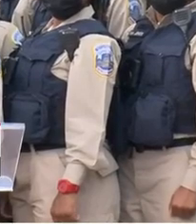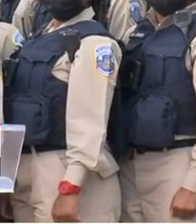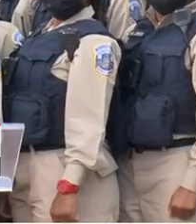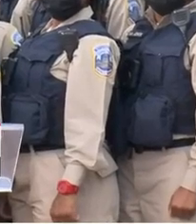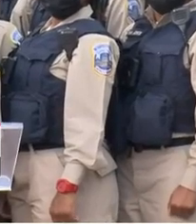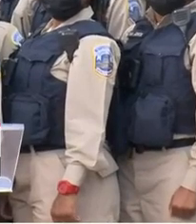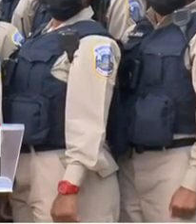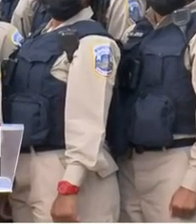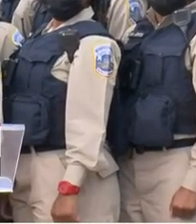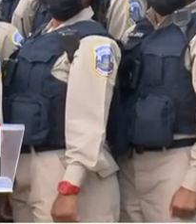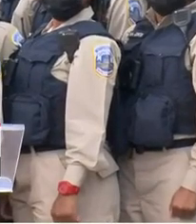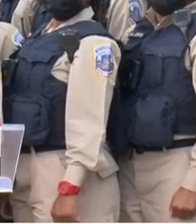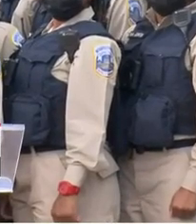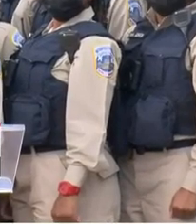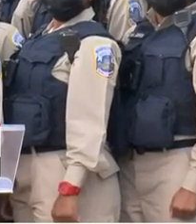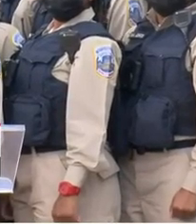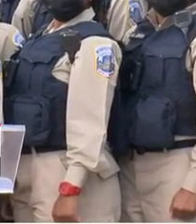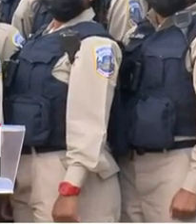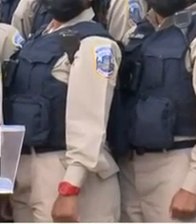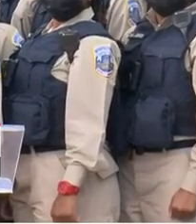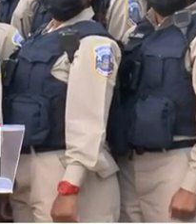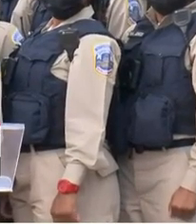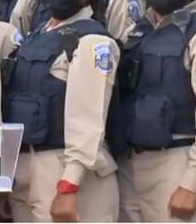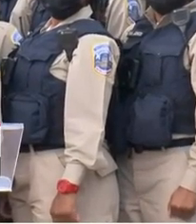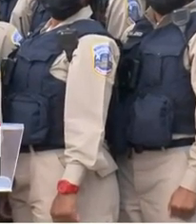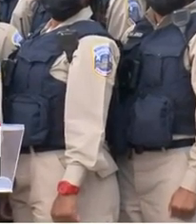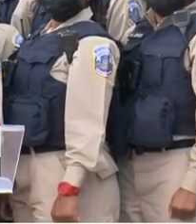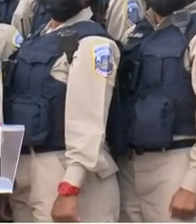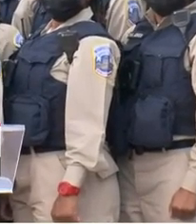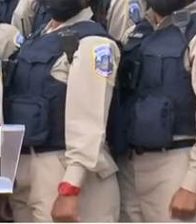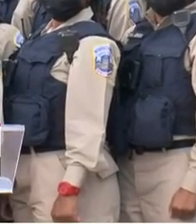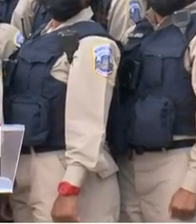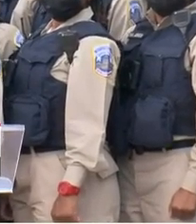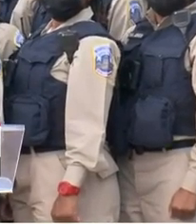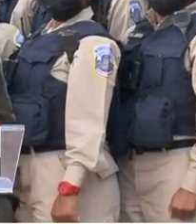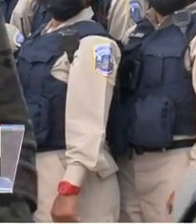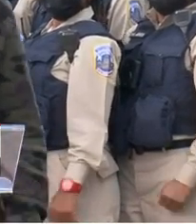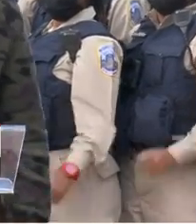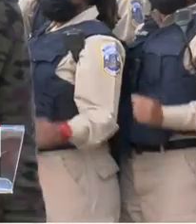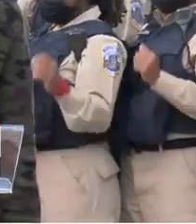and just change the look of police officers today.